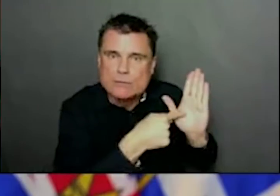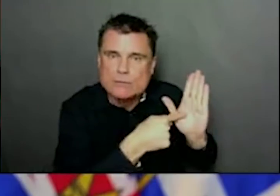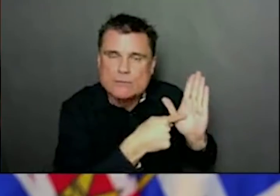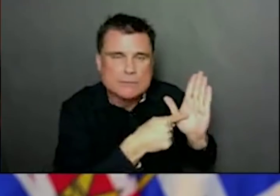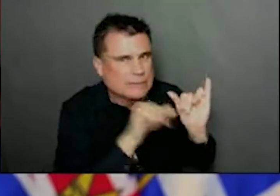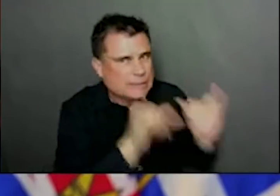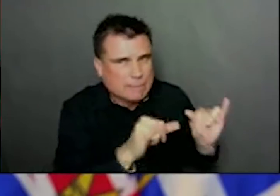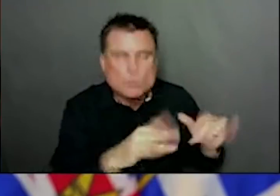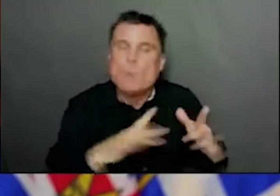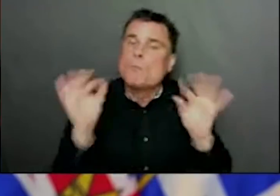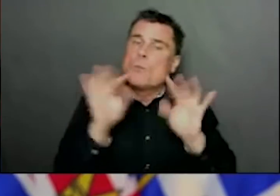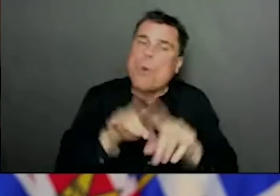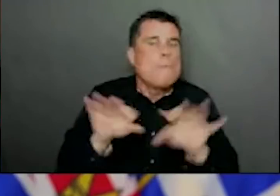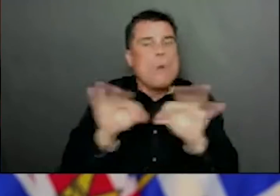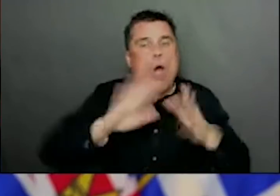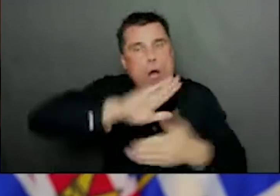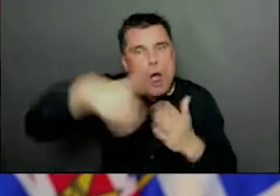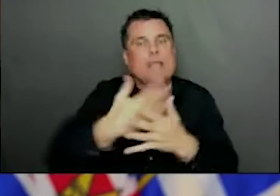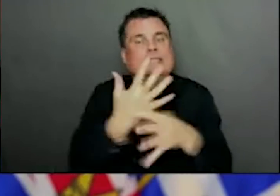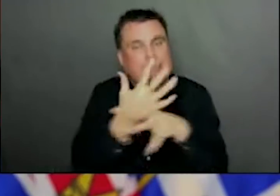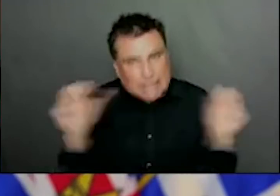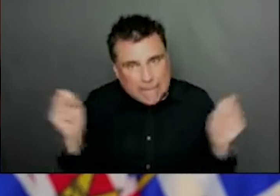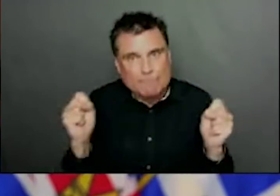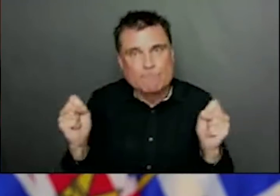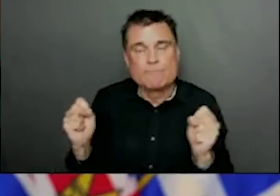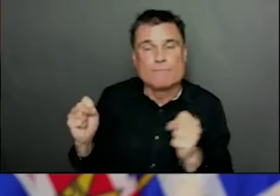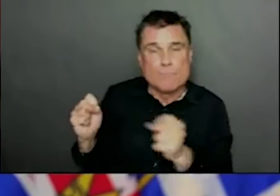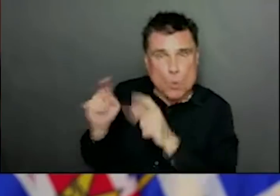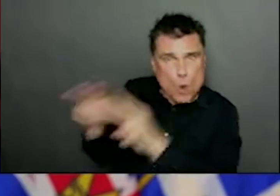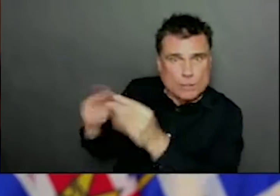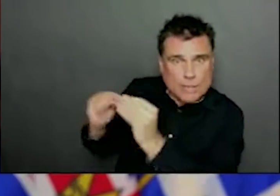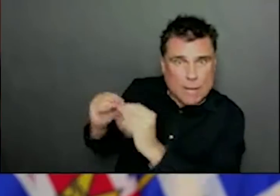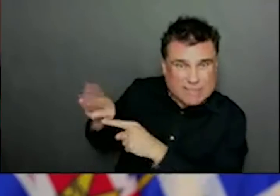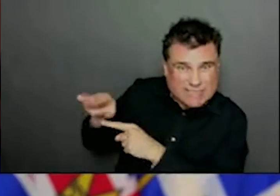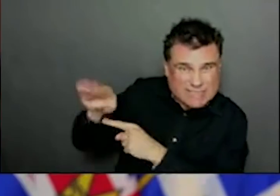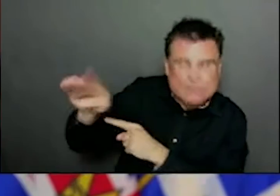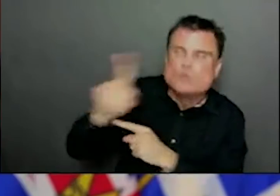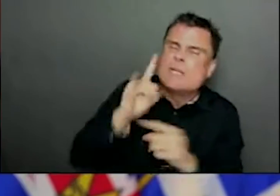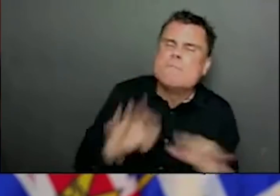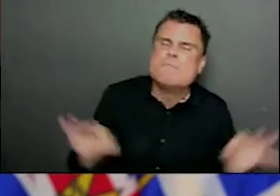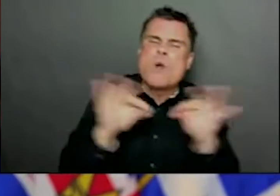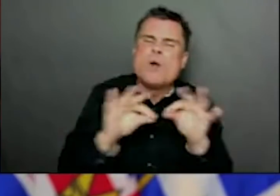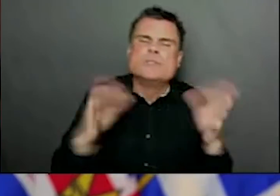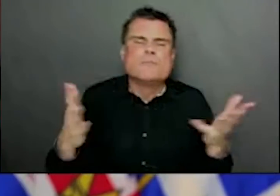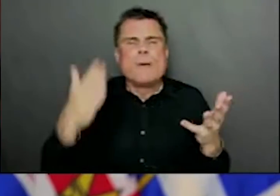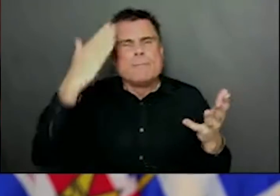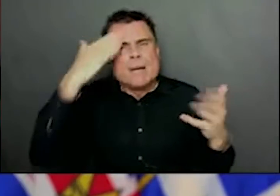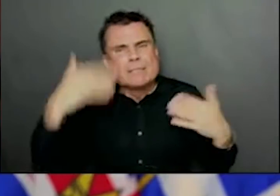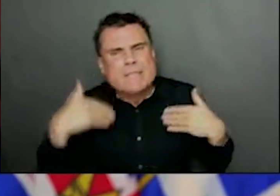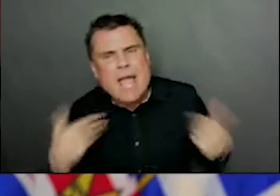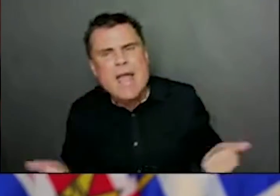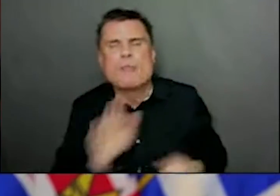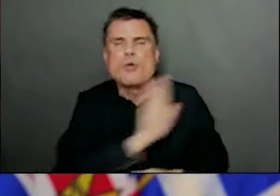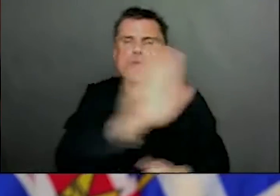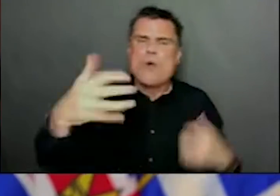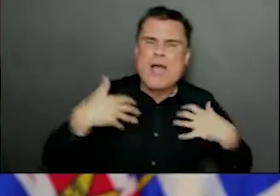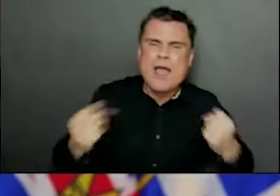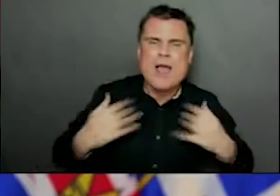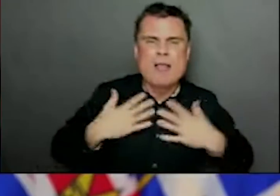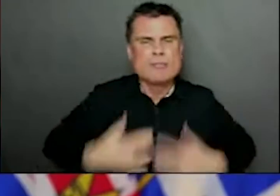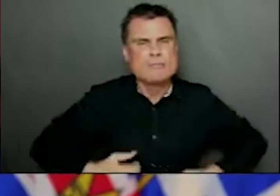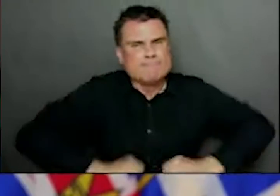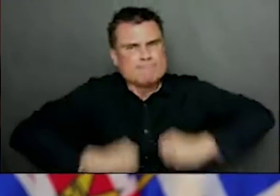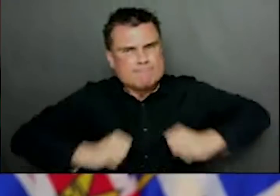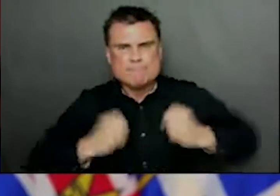and emotional health. We know that transmission is less likely to occur in these controlled environments that have their